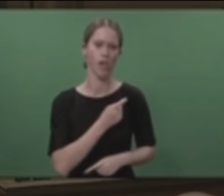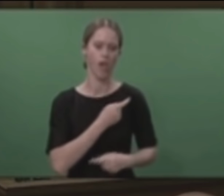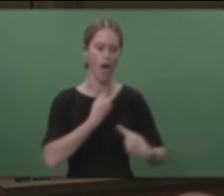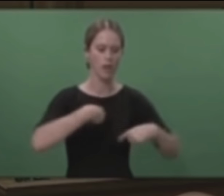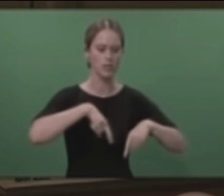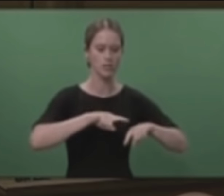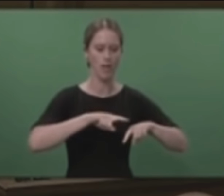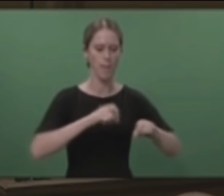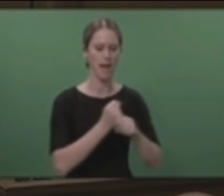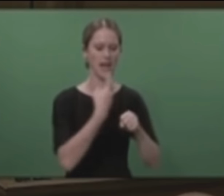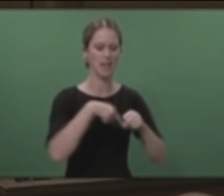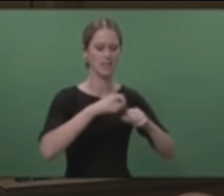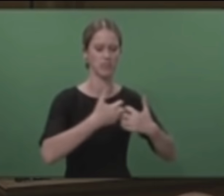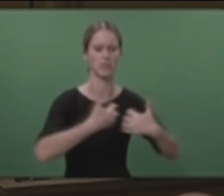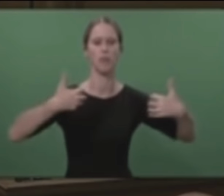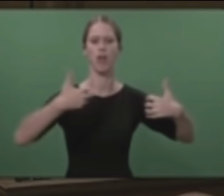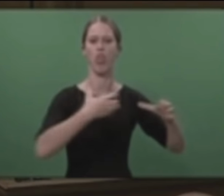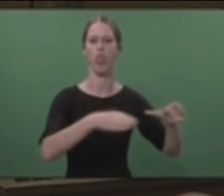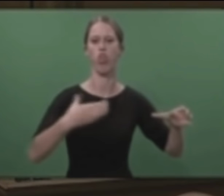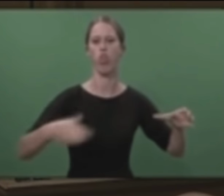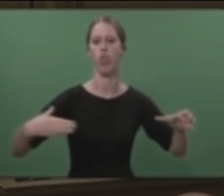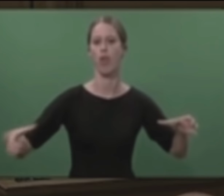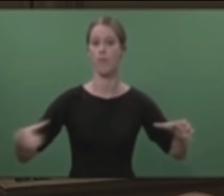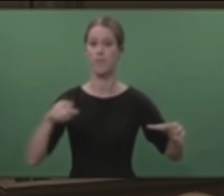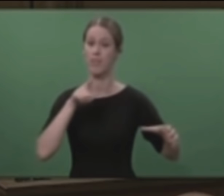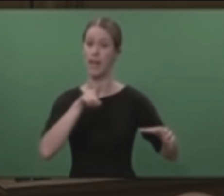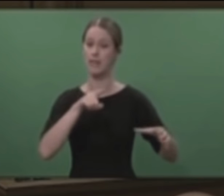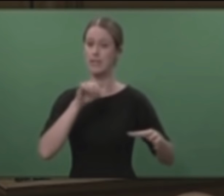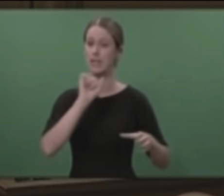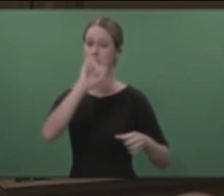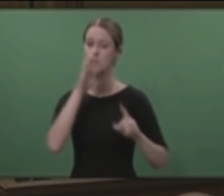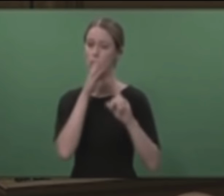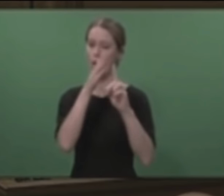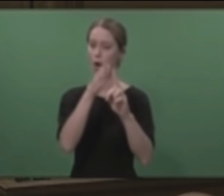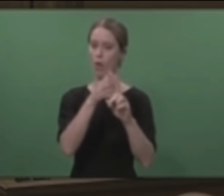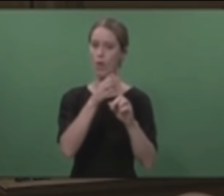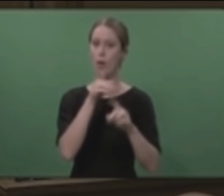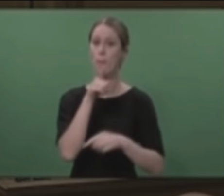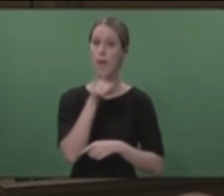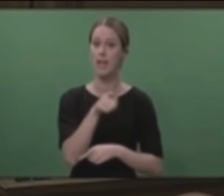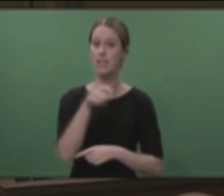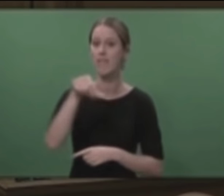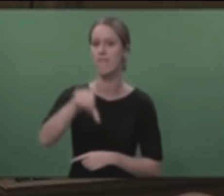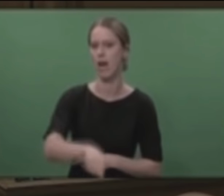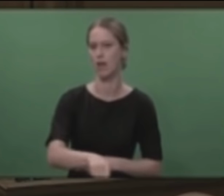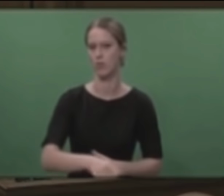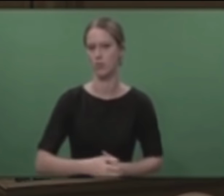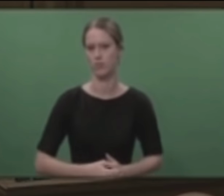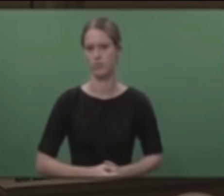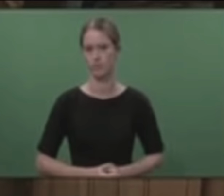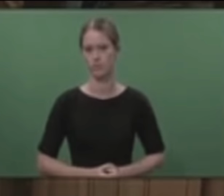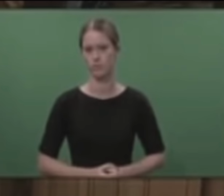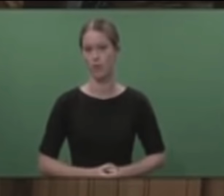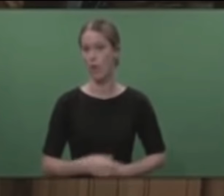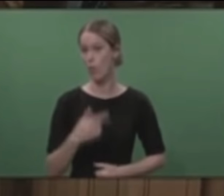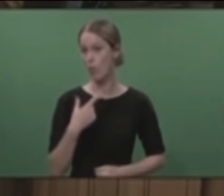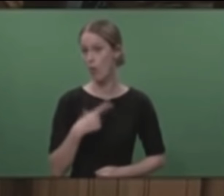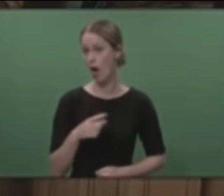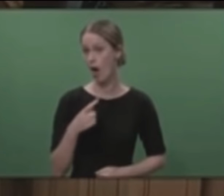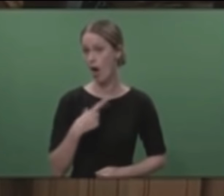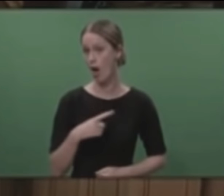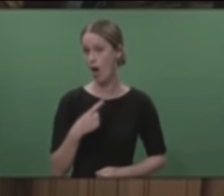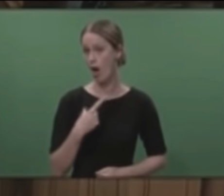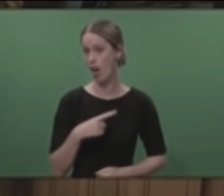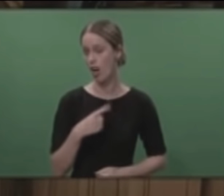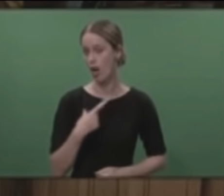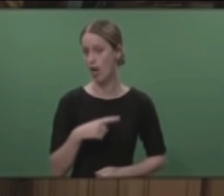apart. That, we believe, was his objective, and he has failed. Why?